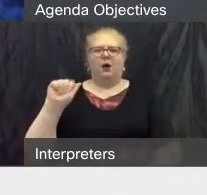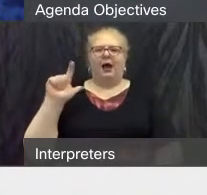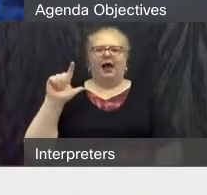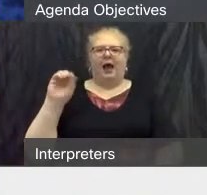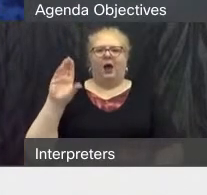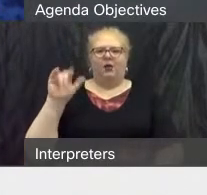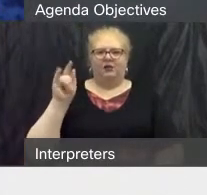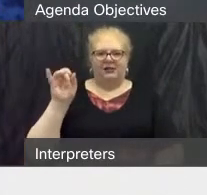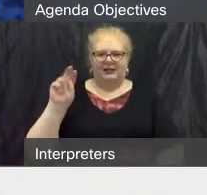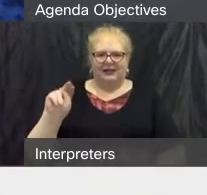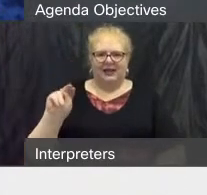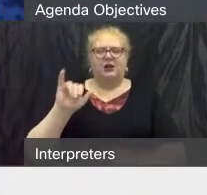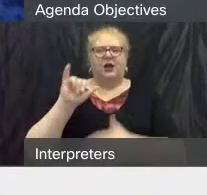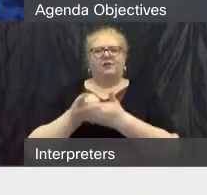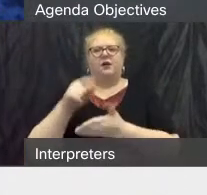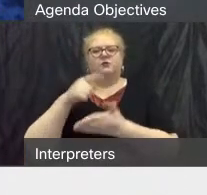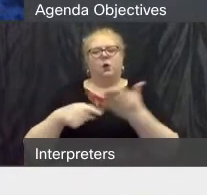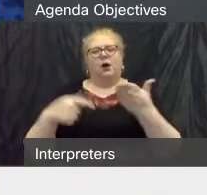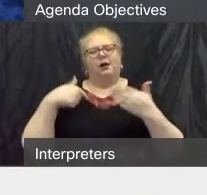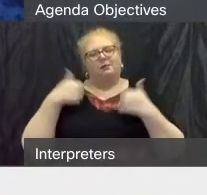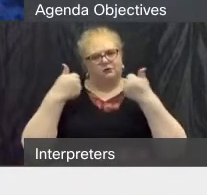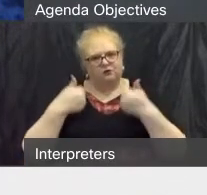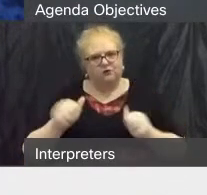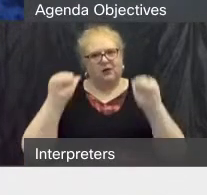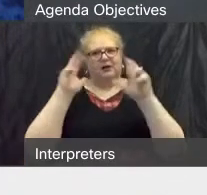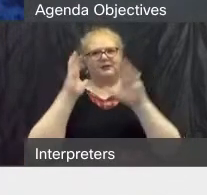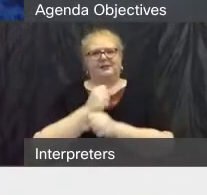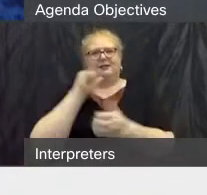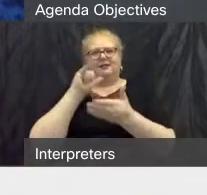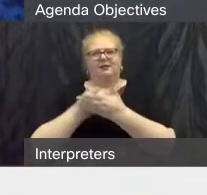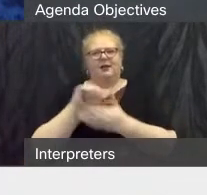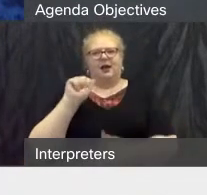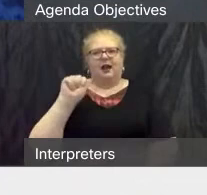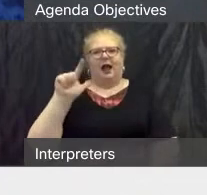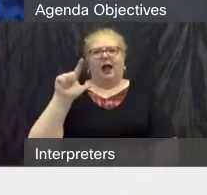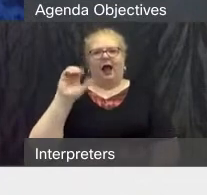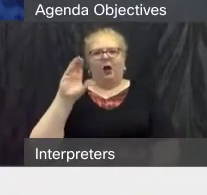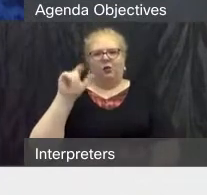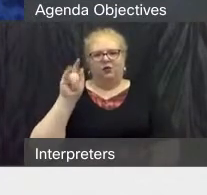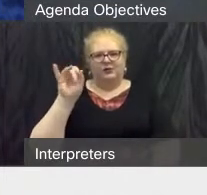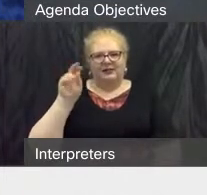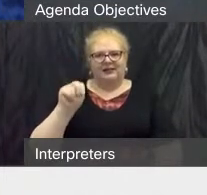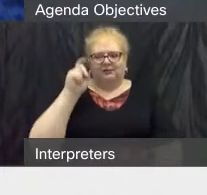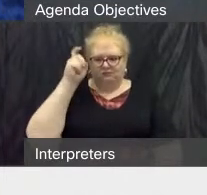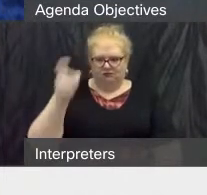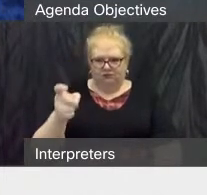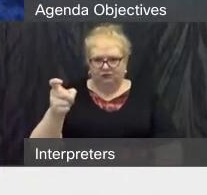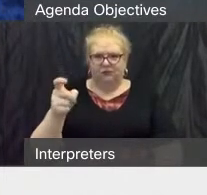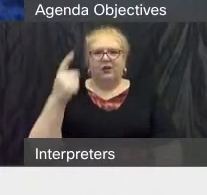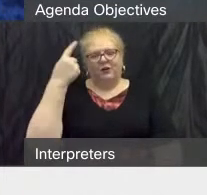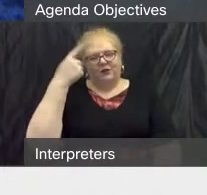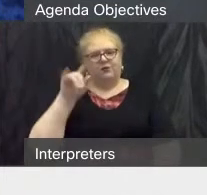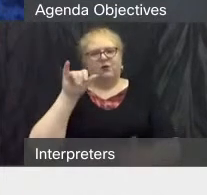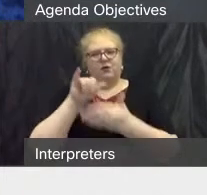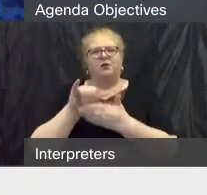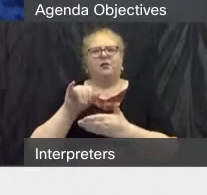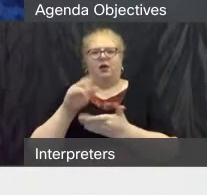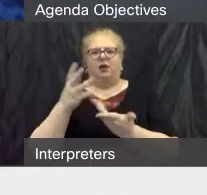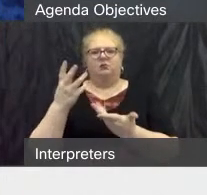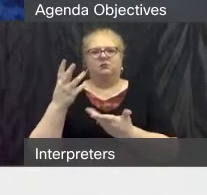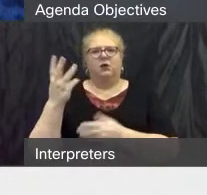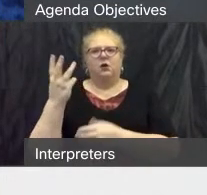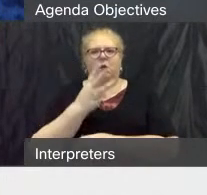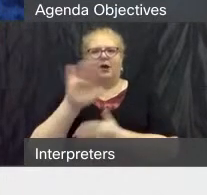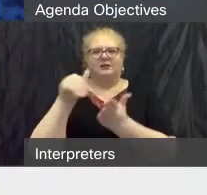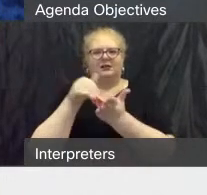And That's where I'm trying to get to, is to the allocation. The program will take place at West Central Community Center and will